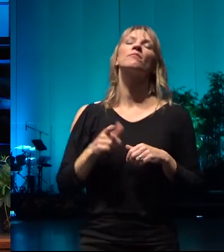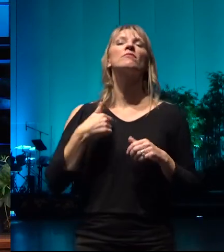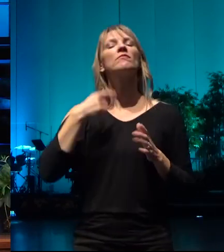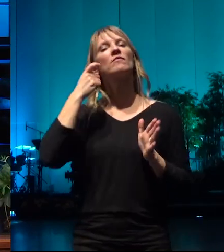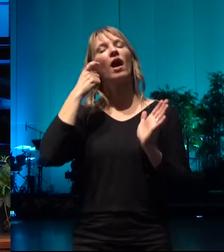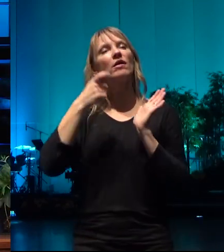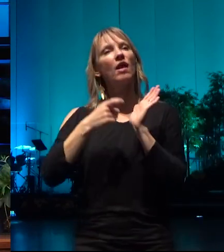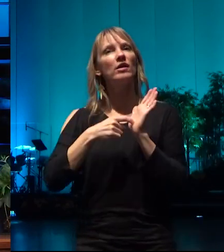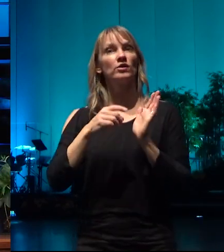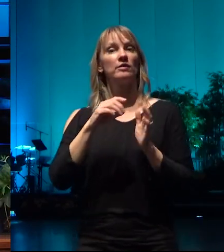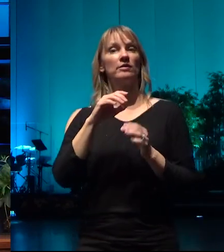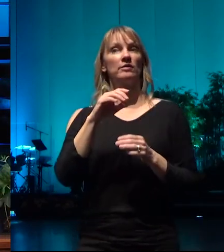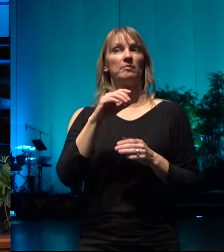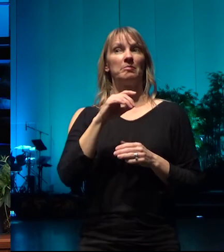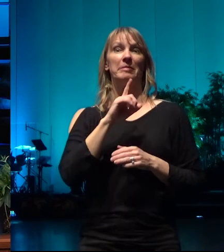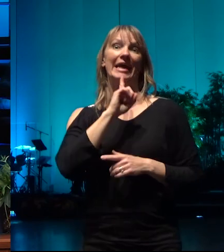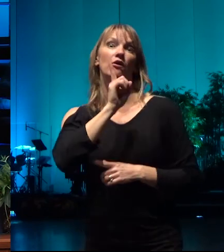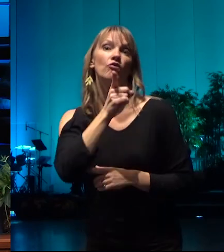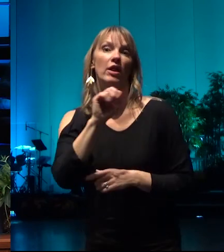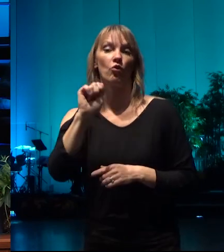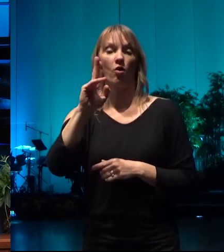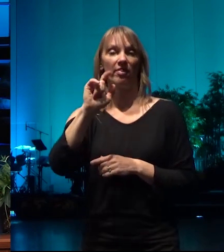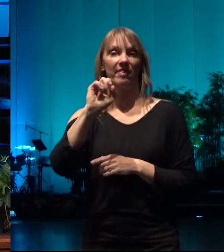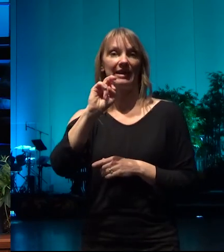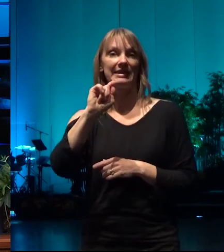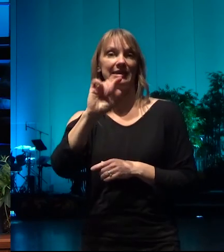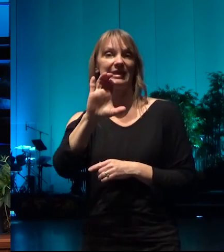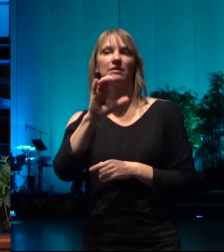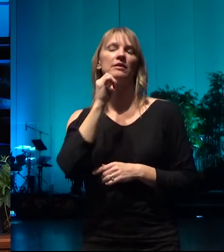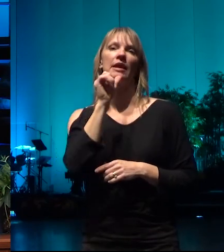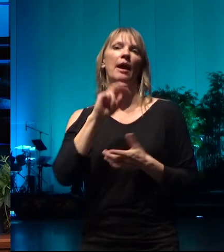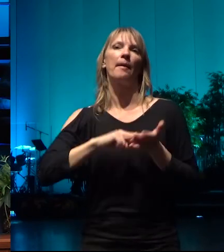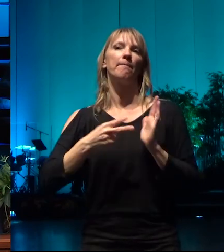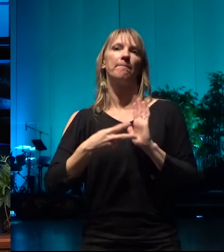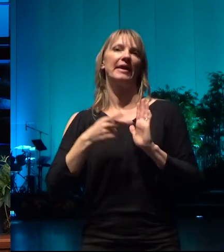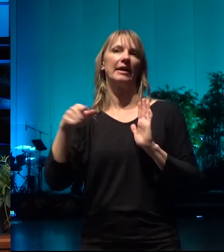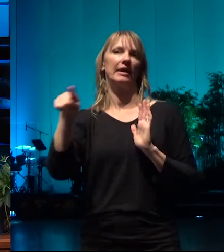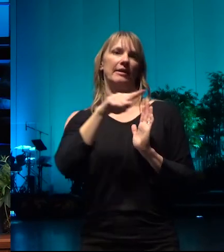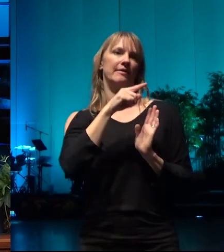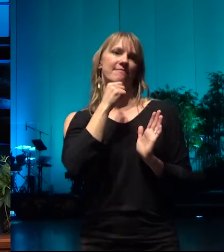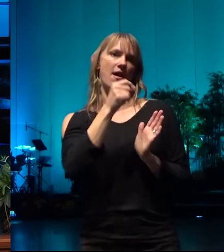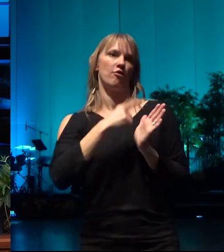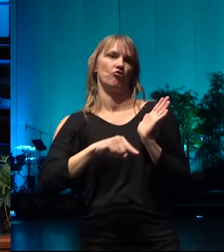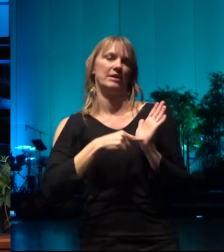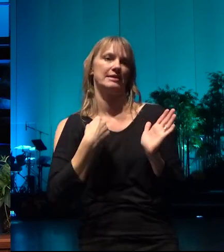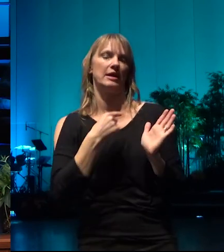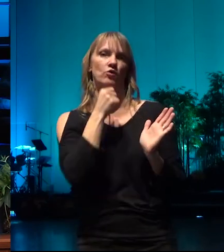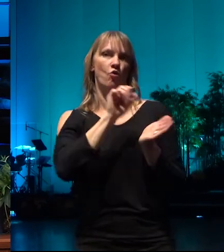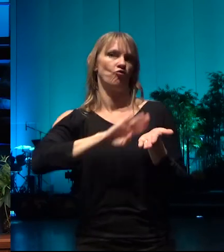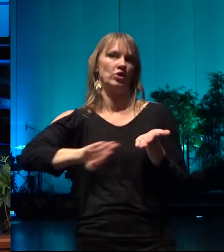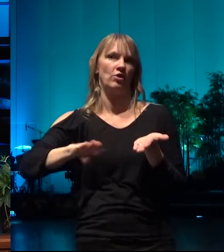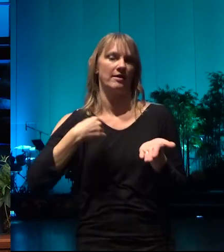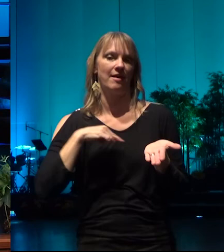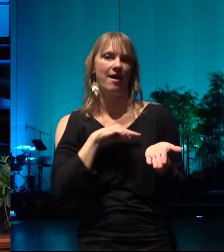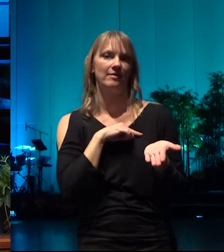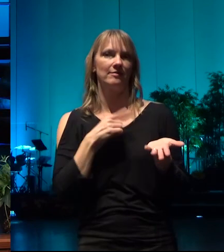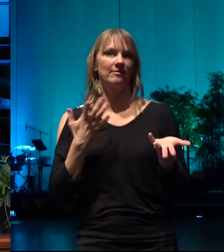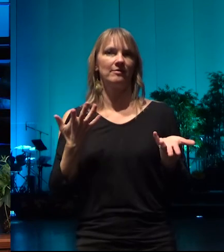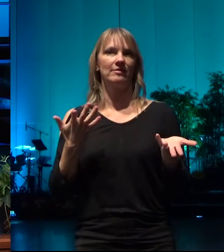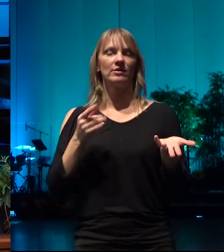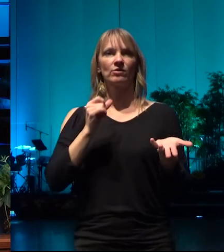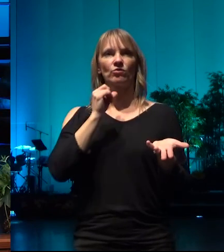while I acknowledge that being real and authentic doesn't always mean that people don't criticize us or reject